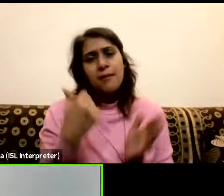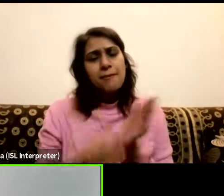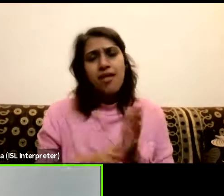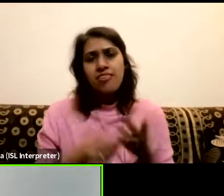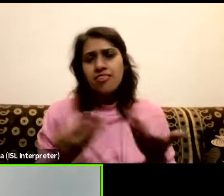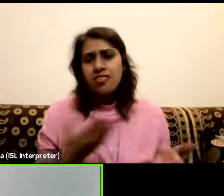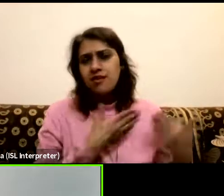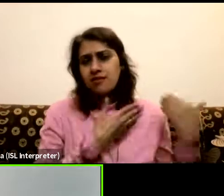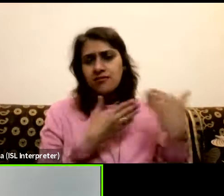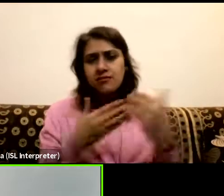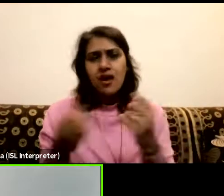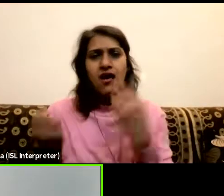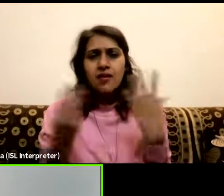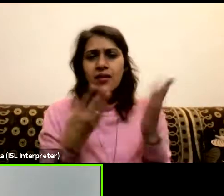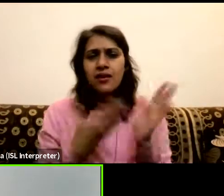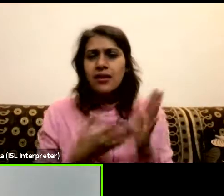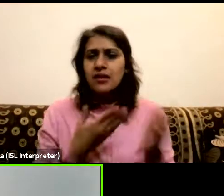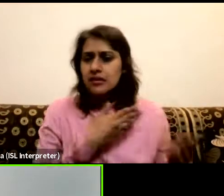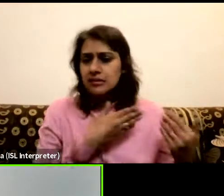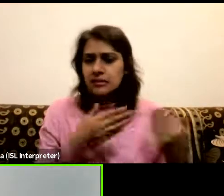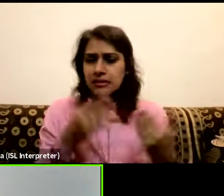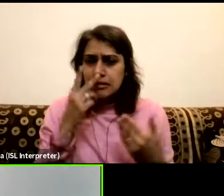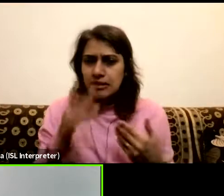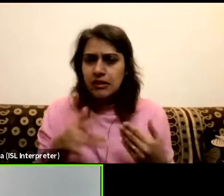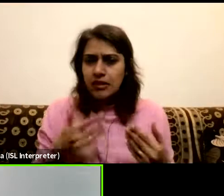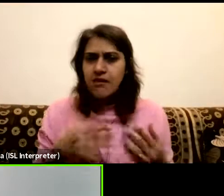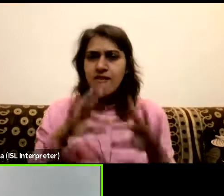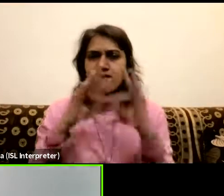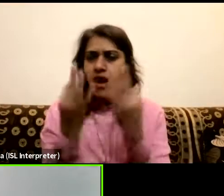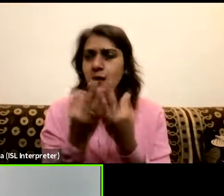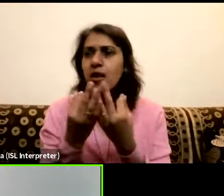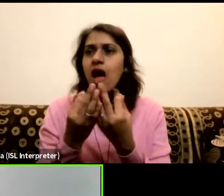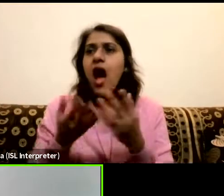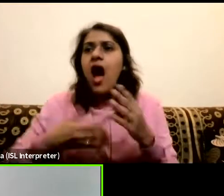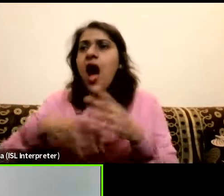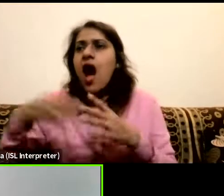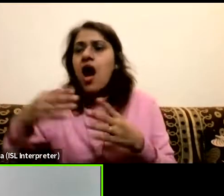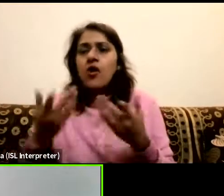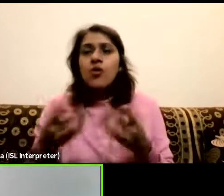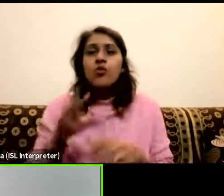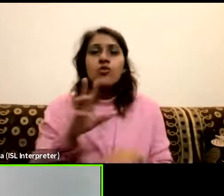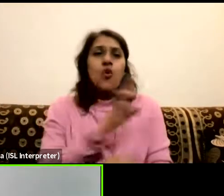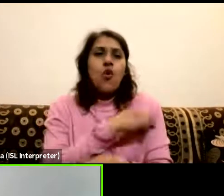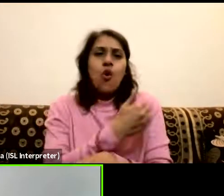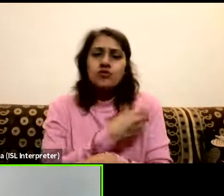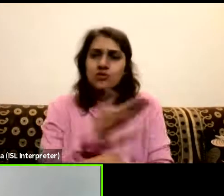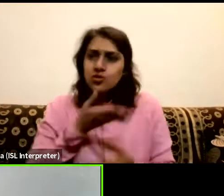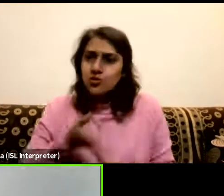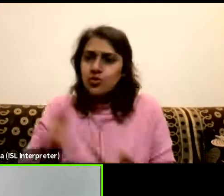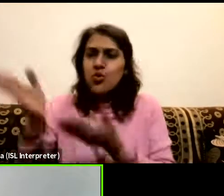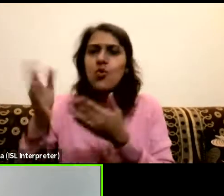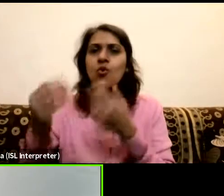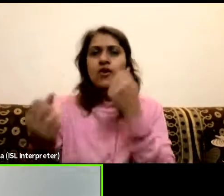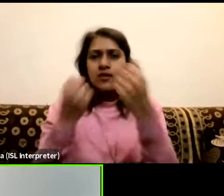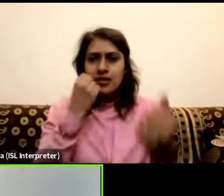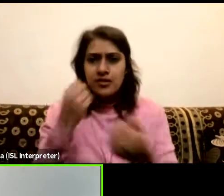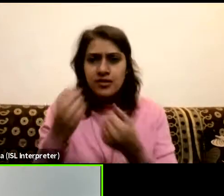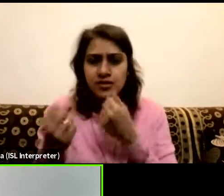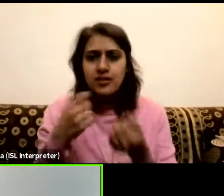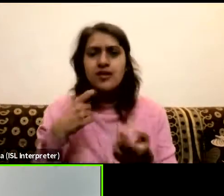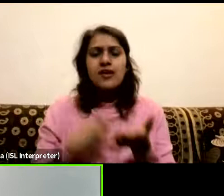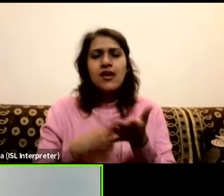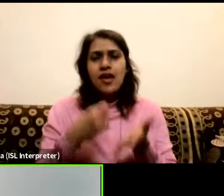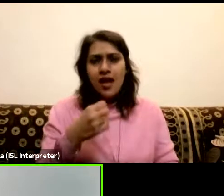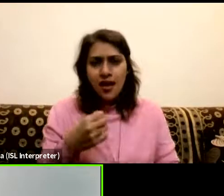in a situation where families feel that they can go back to the hospital for the intervention that was stopped. Even